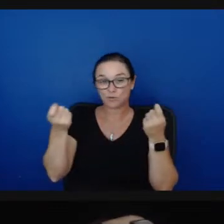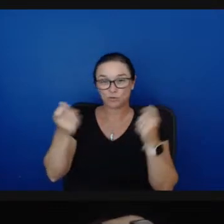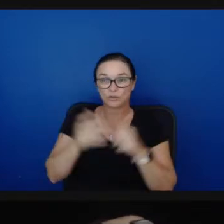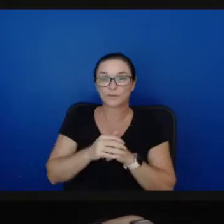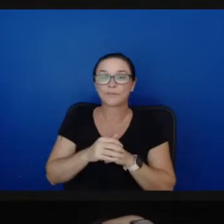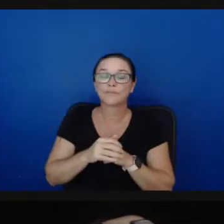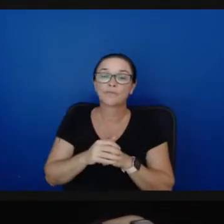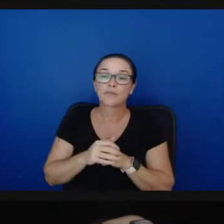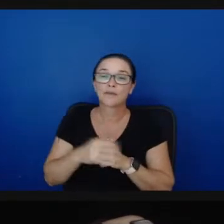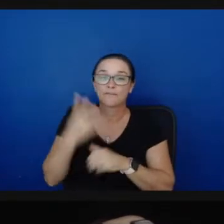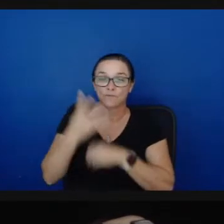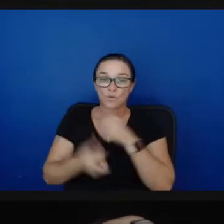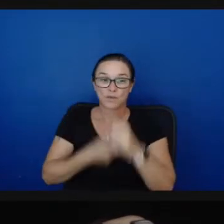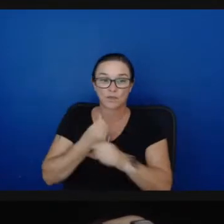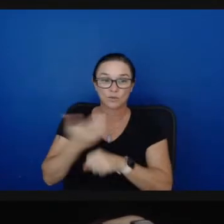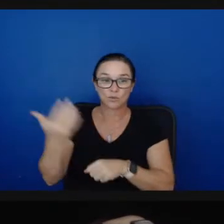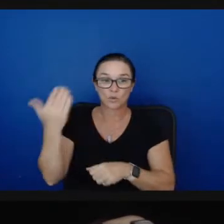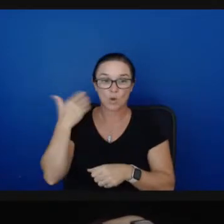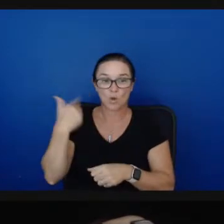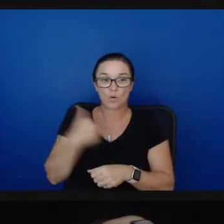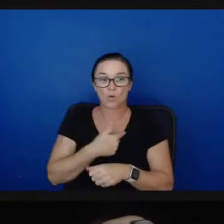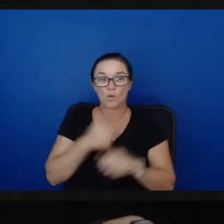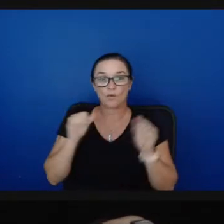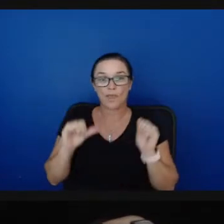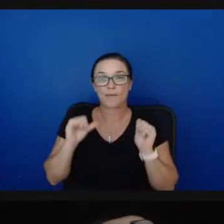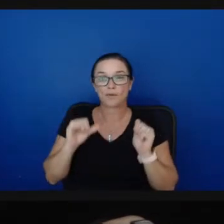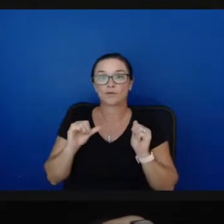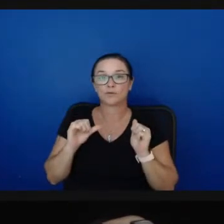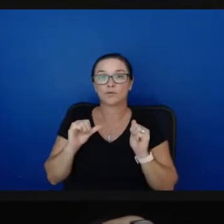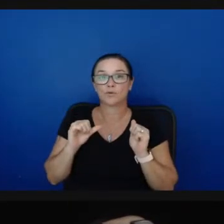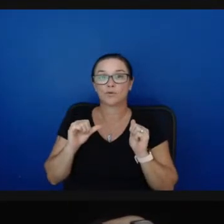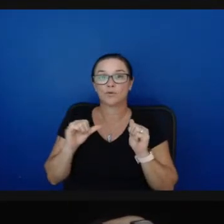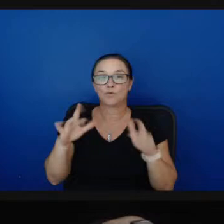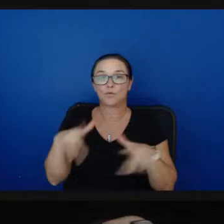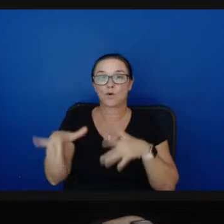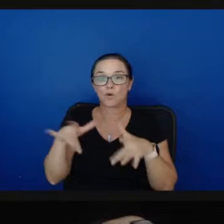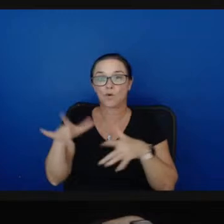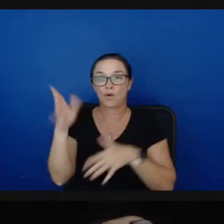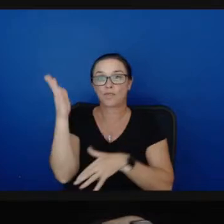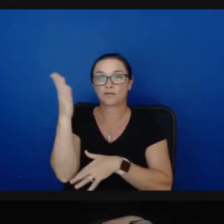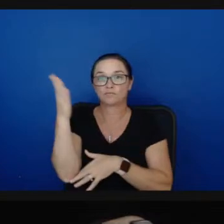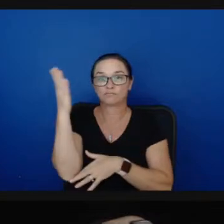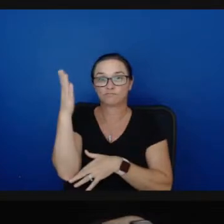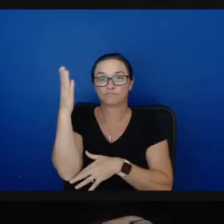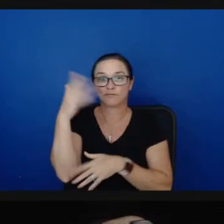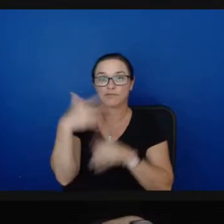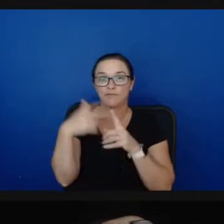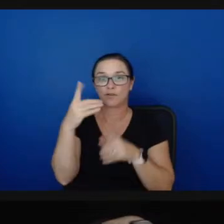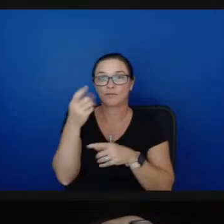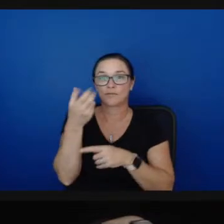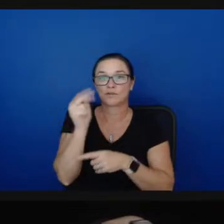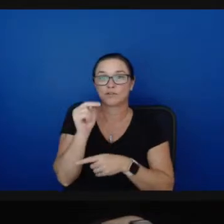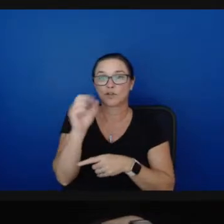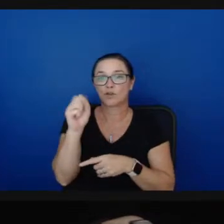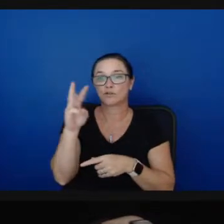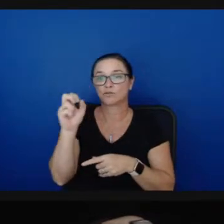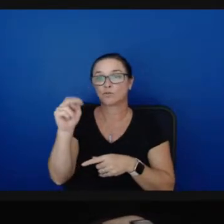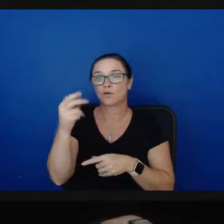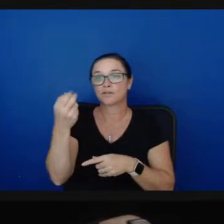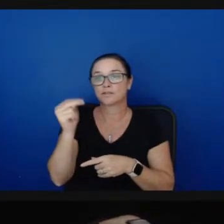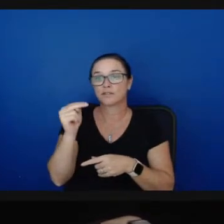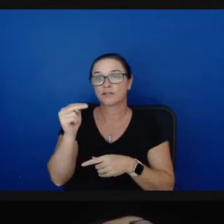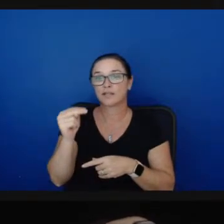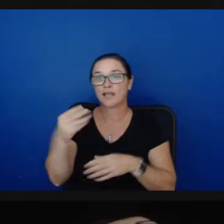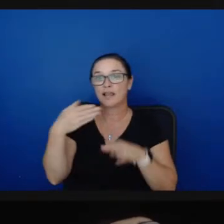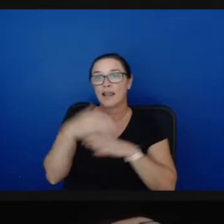years ago, we were able to record this talk by Don Swanson at After Dark in the Park